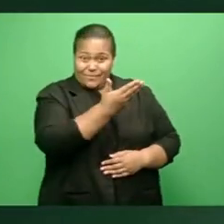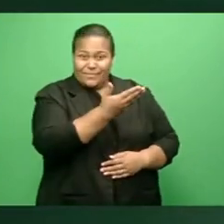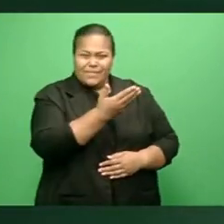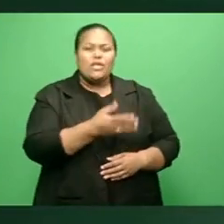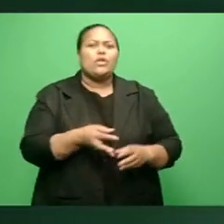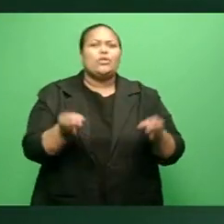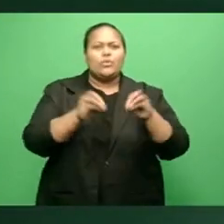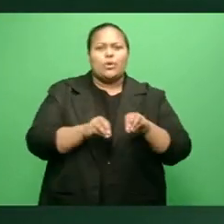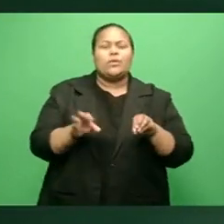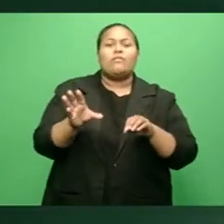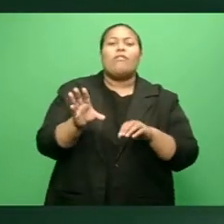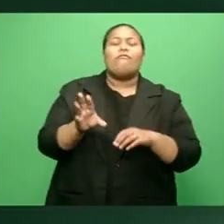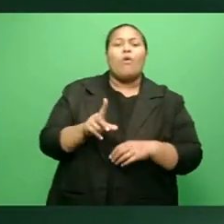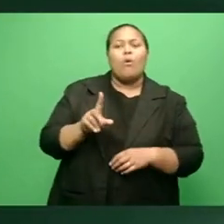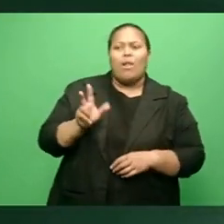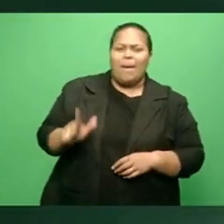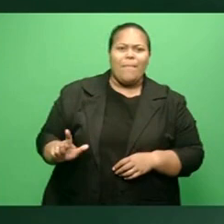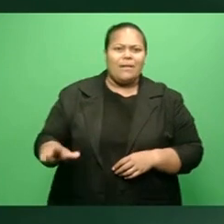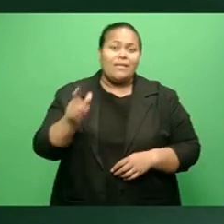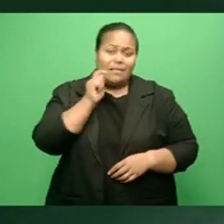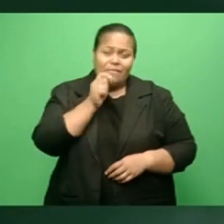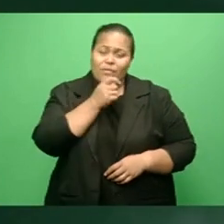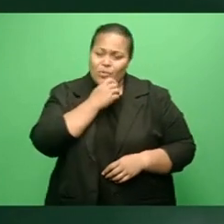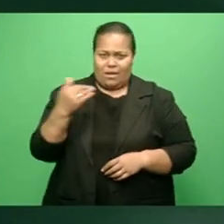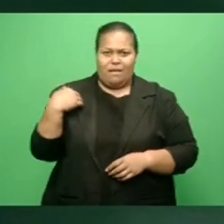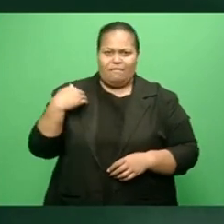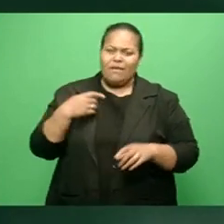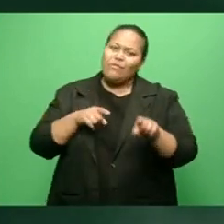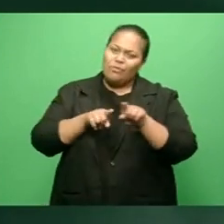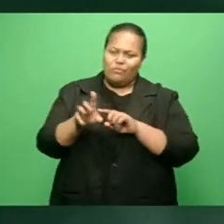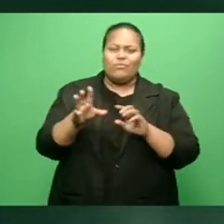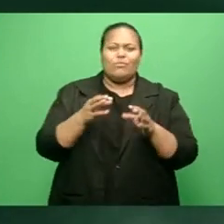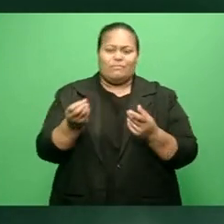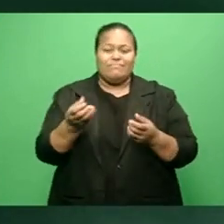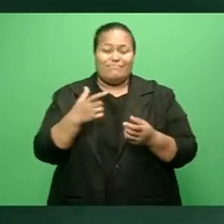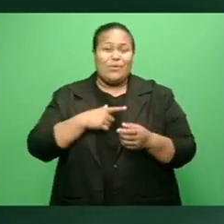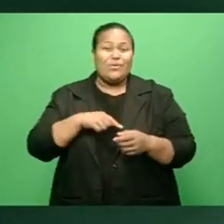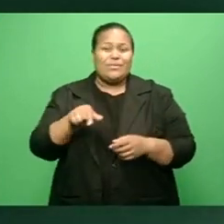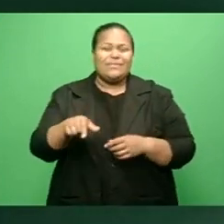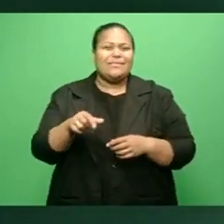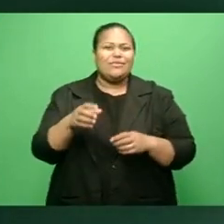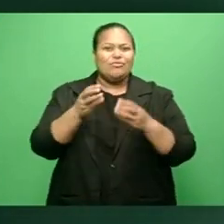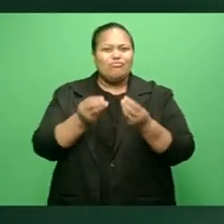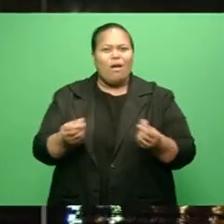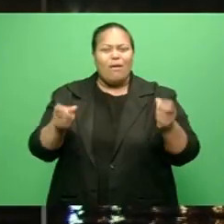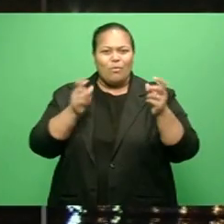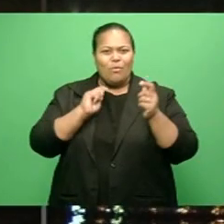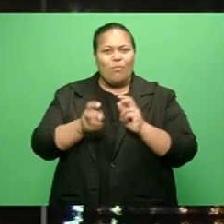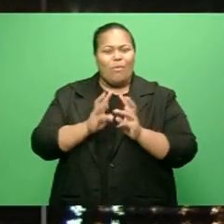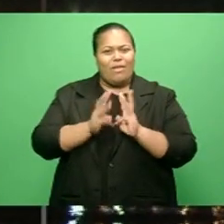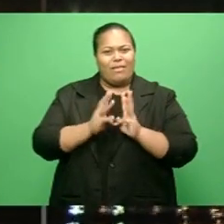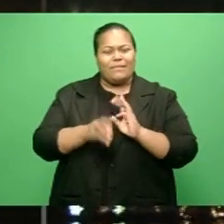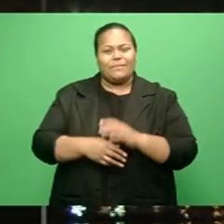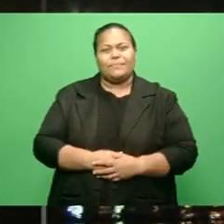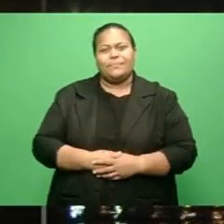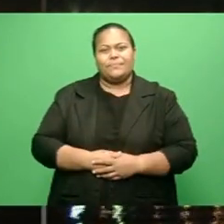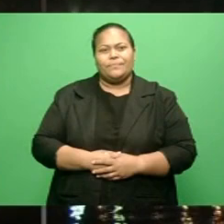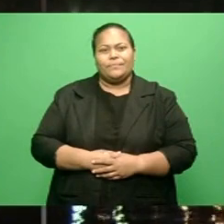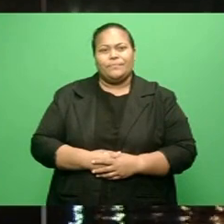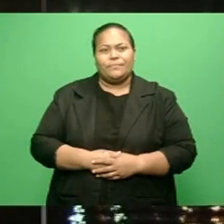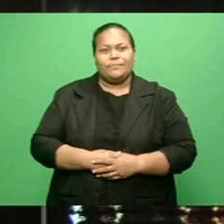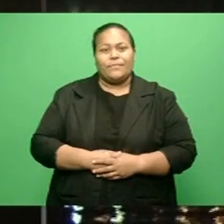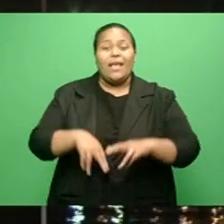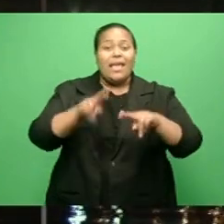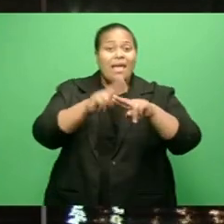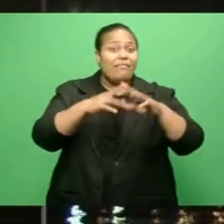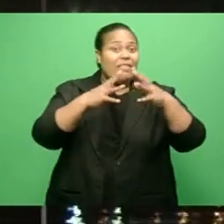Lambasa, and Tavyuni has also been affected by the dry weather. Kritika Kumar, FBC News. The Fiji Women's Crisis Centre